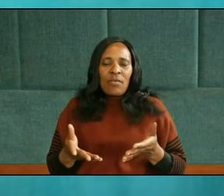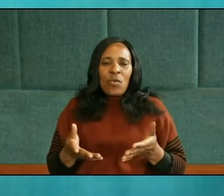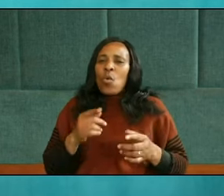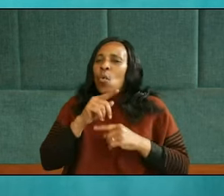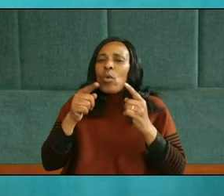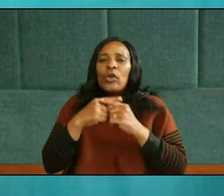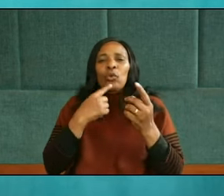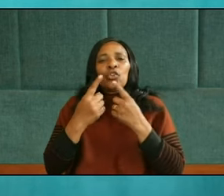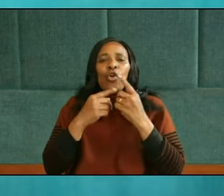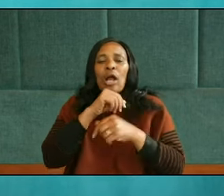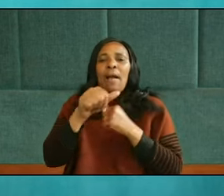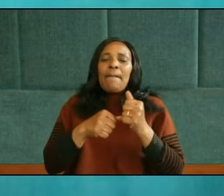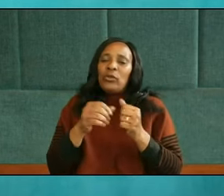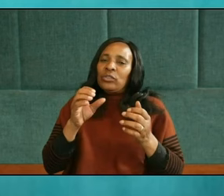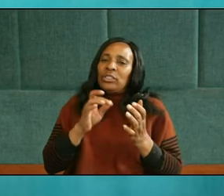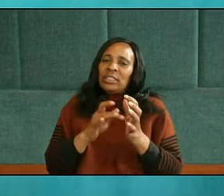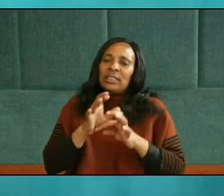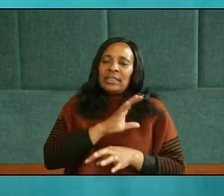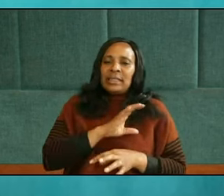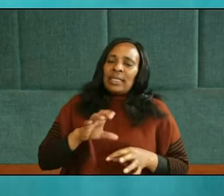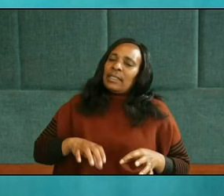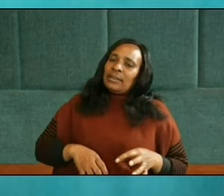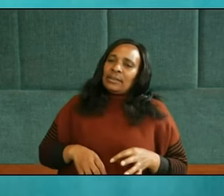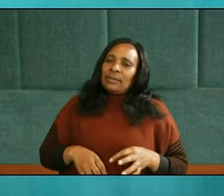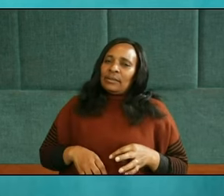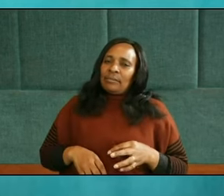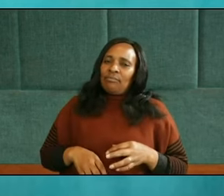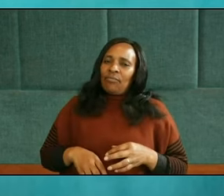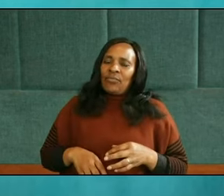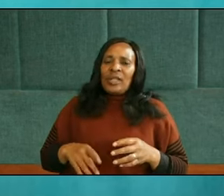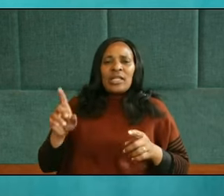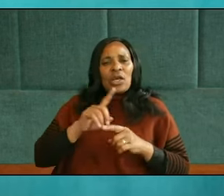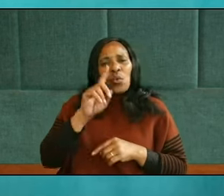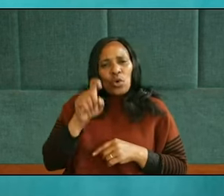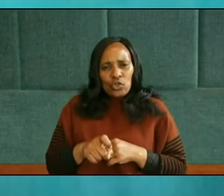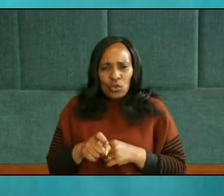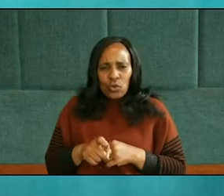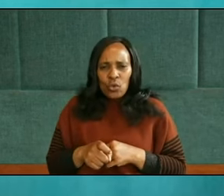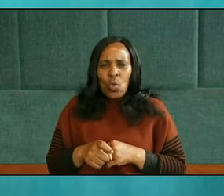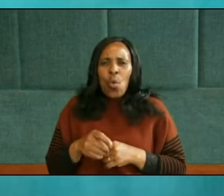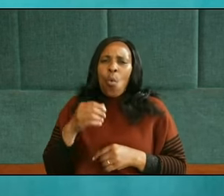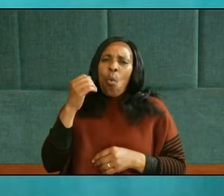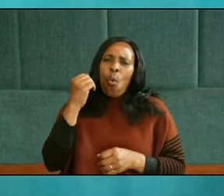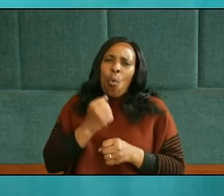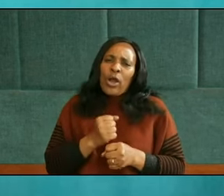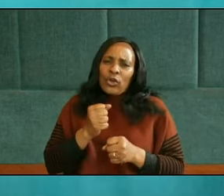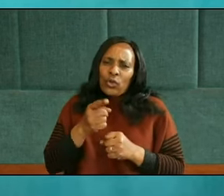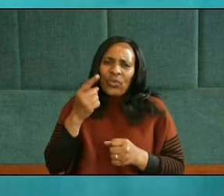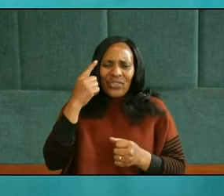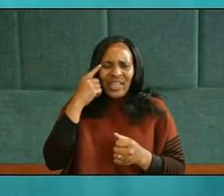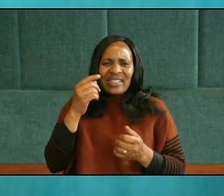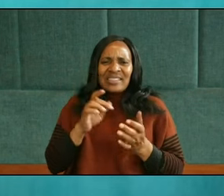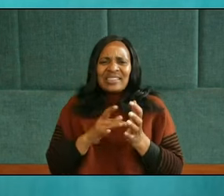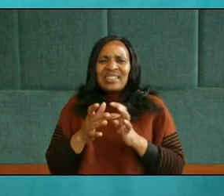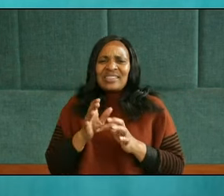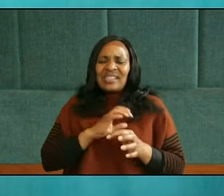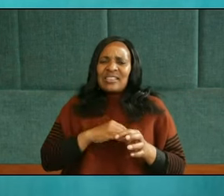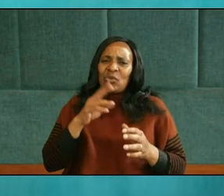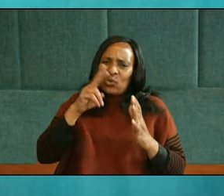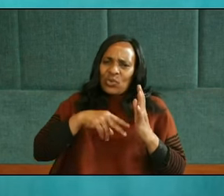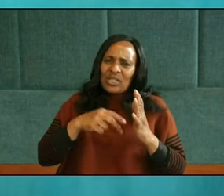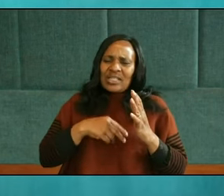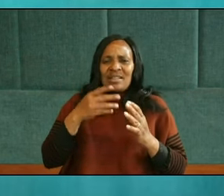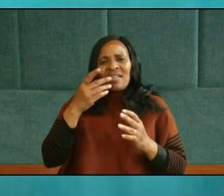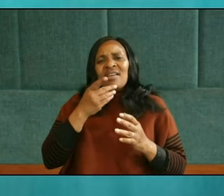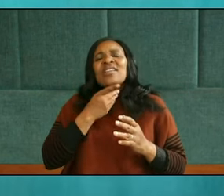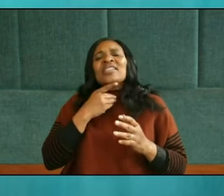when we talk about Christ, and the question was, what think ye of Christ? If we read the Desire of Ages, we